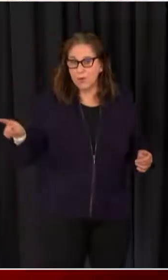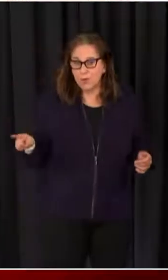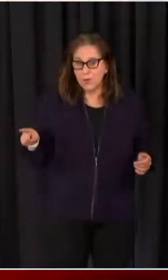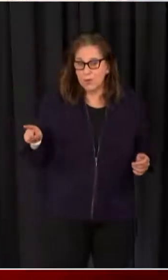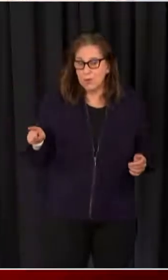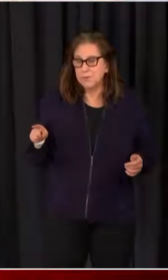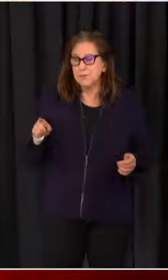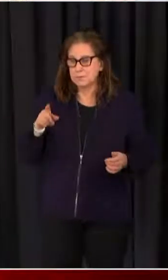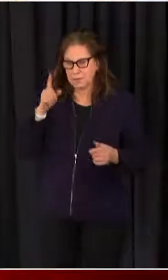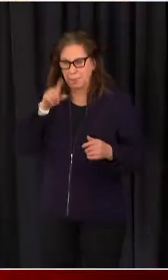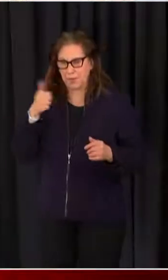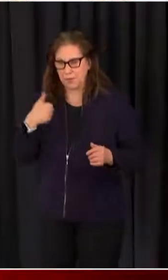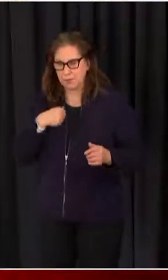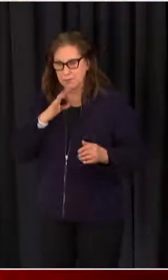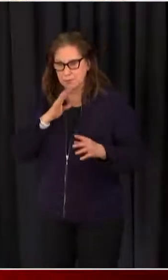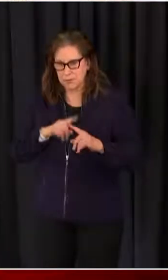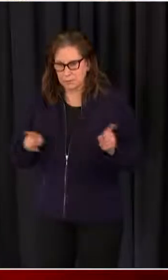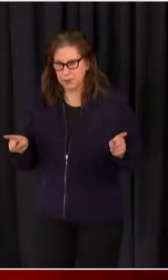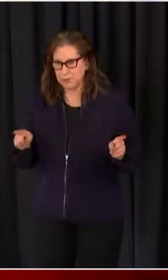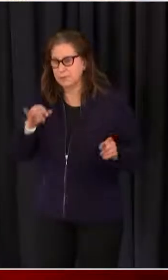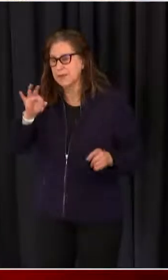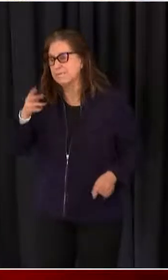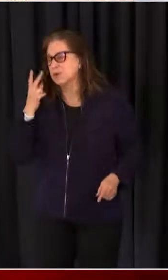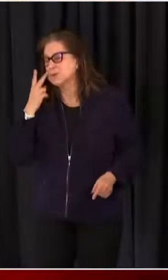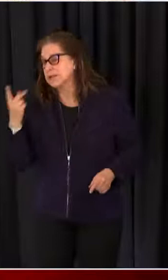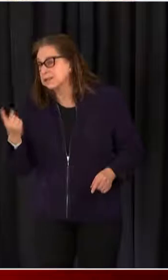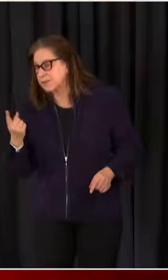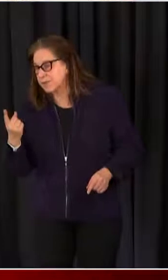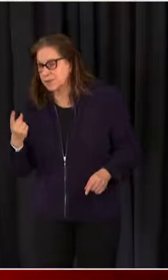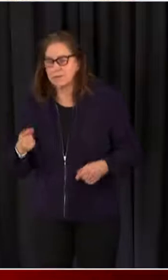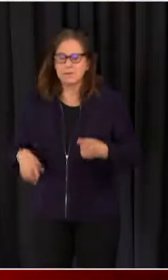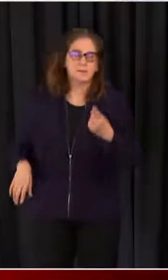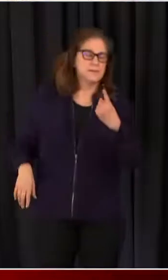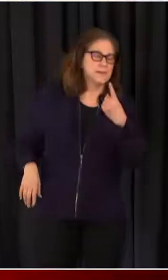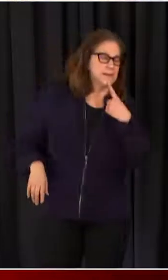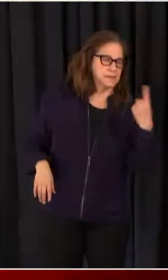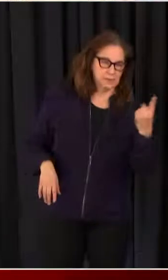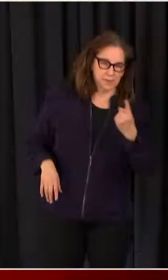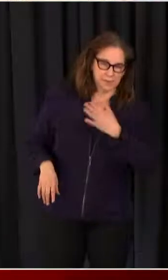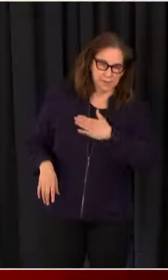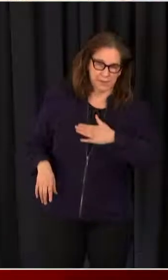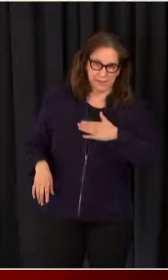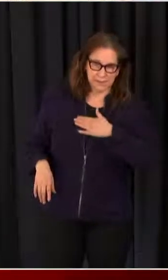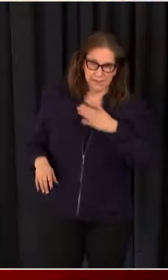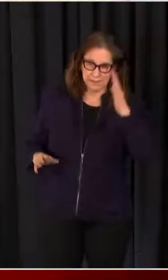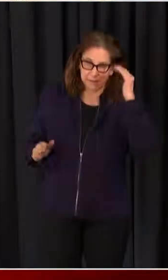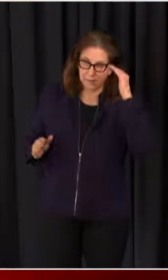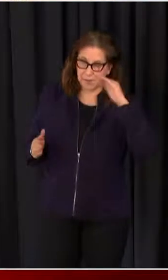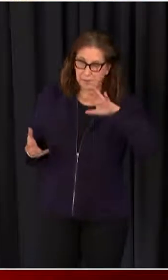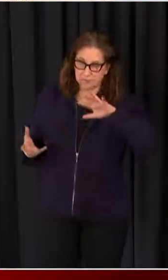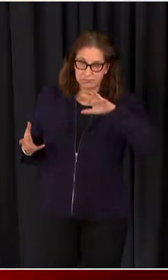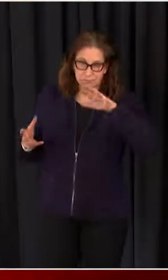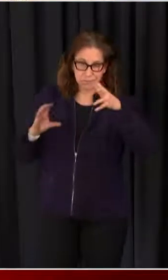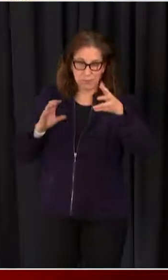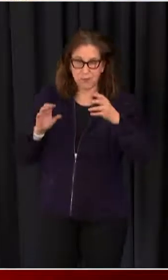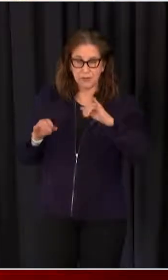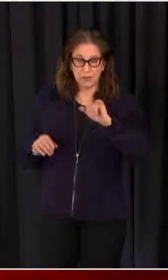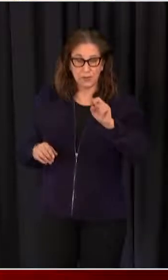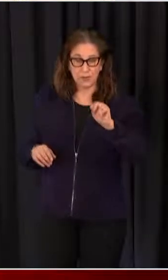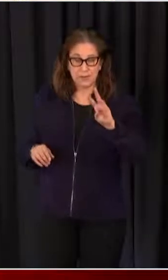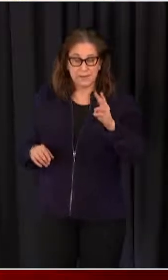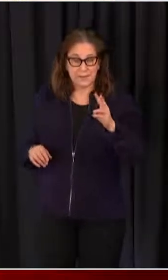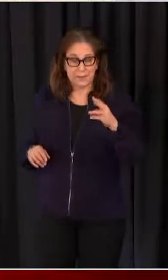see something unusual, to say something. After the violent insurrection on January 6th, we remain at a heightened level